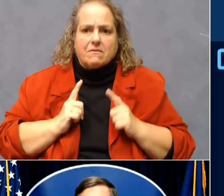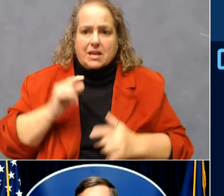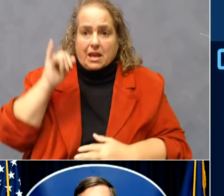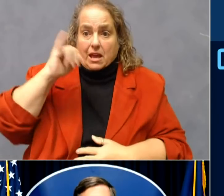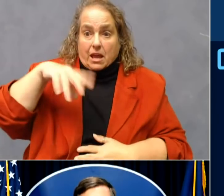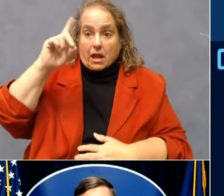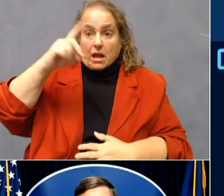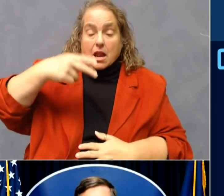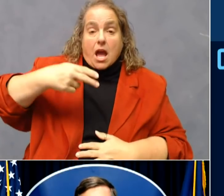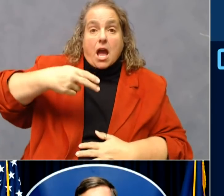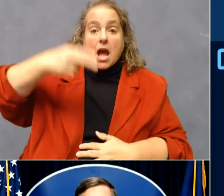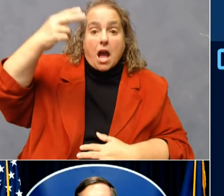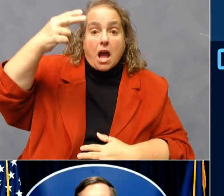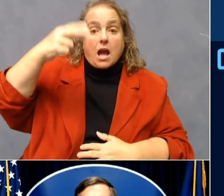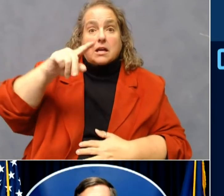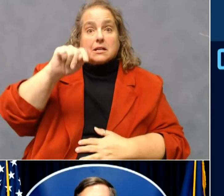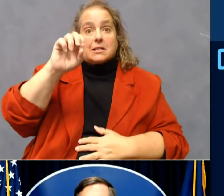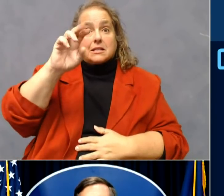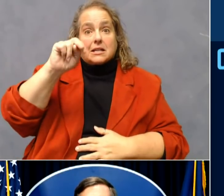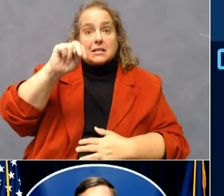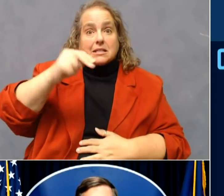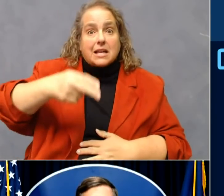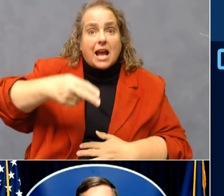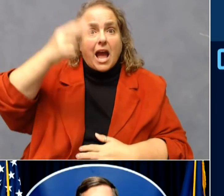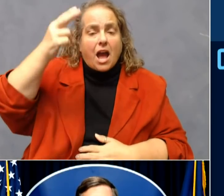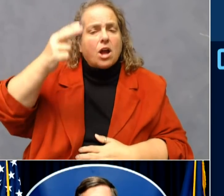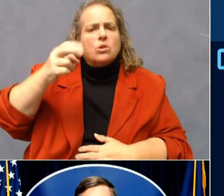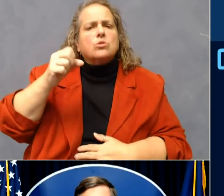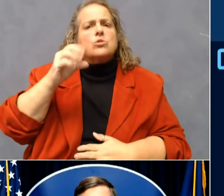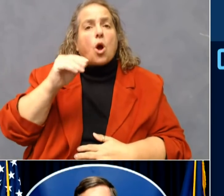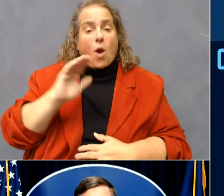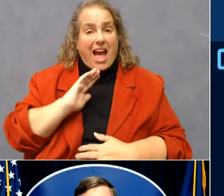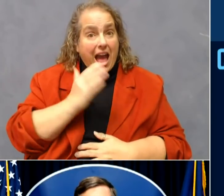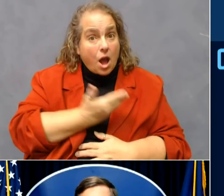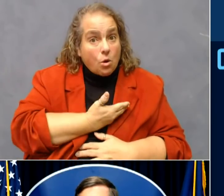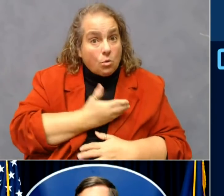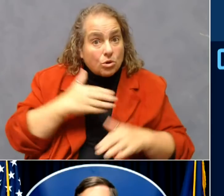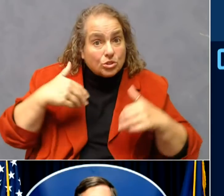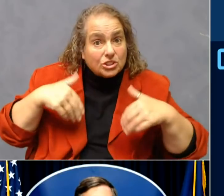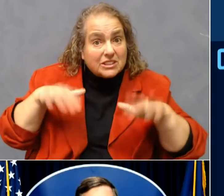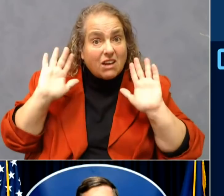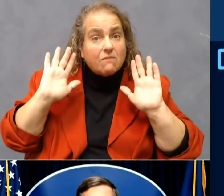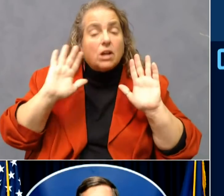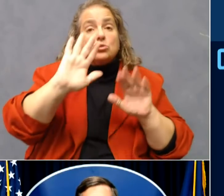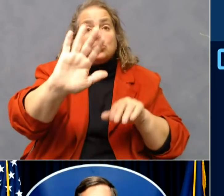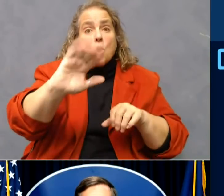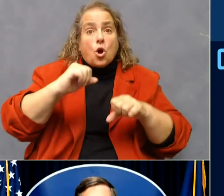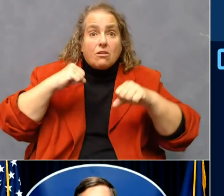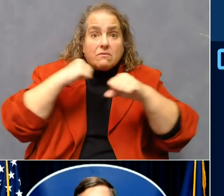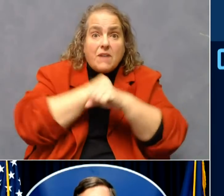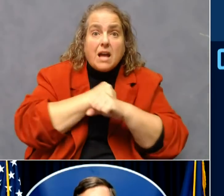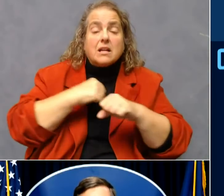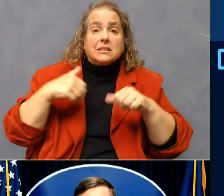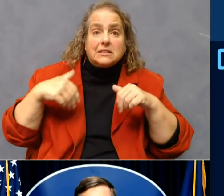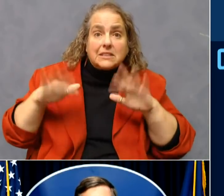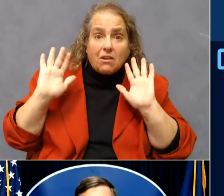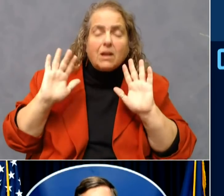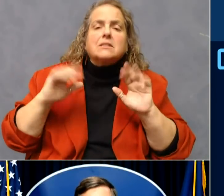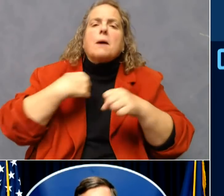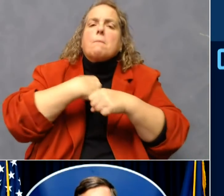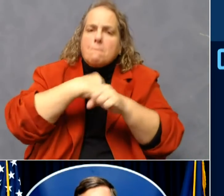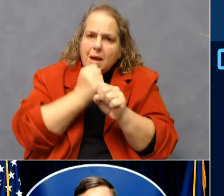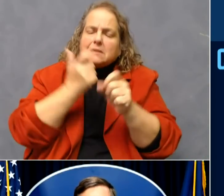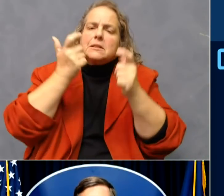the difficulties we go through is truly making a difference. You can see it very clearly in the